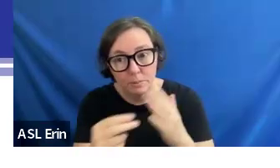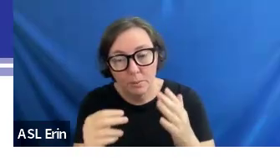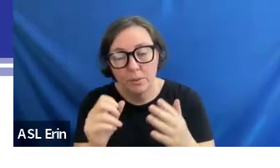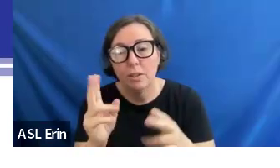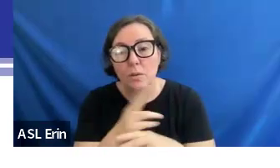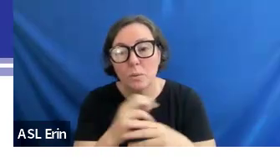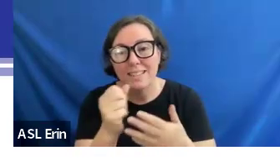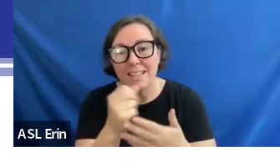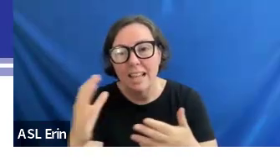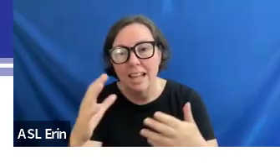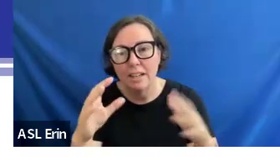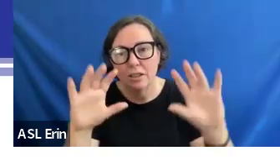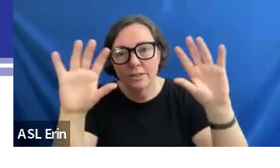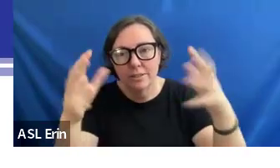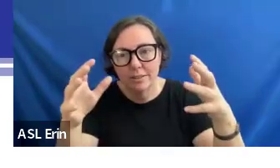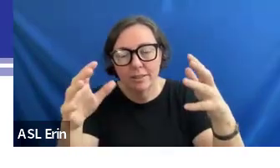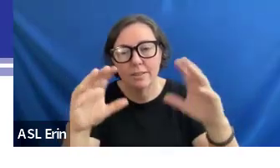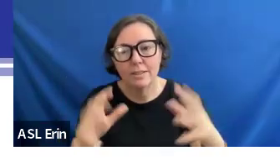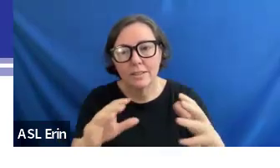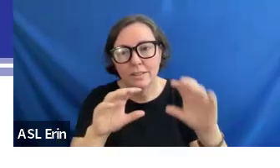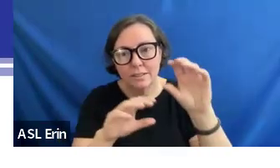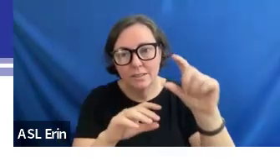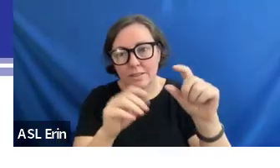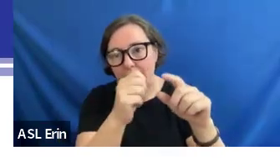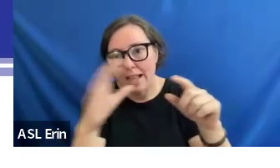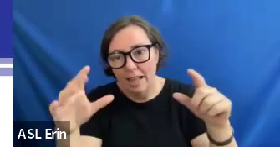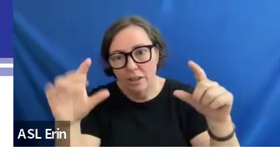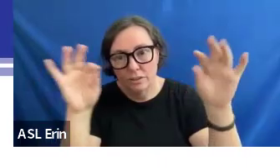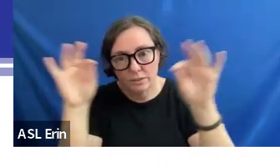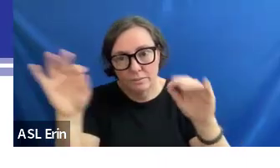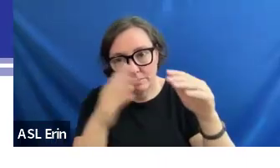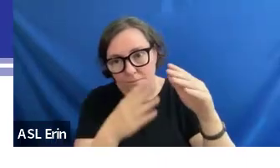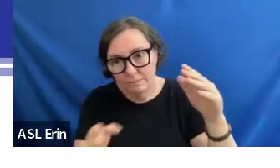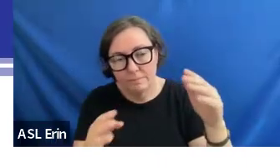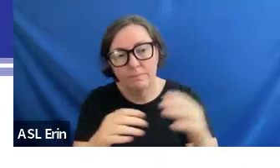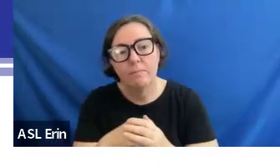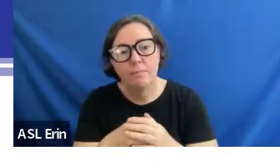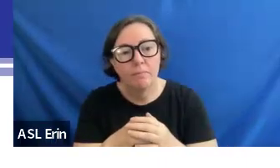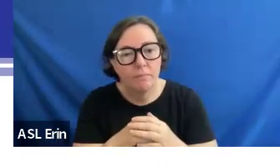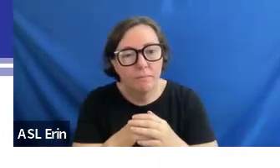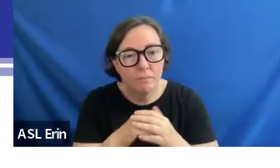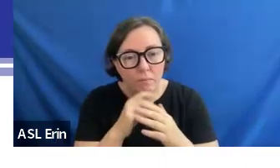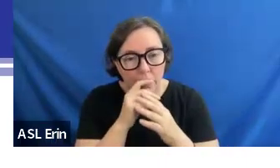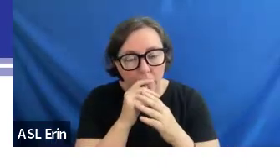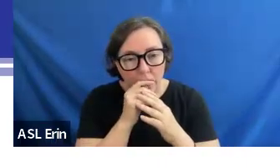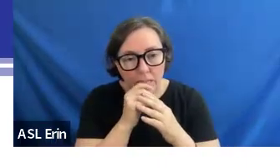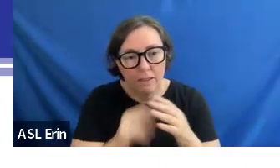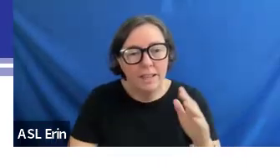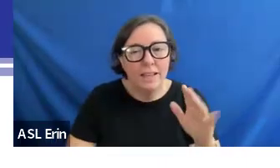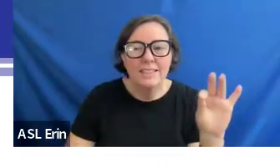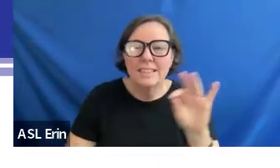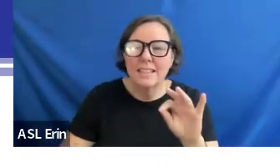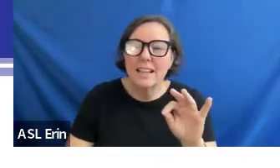headers and kind of wrapping our head around what are those. It's a good way to think about those is